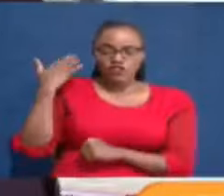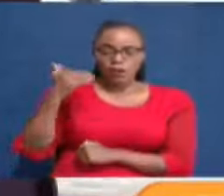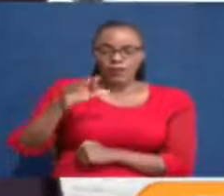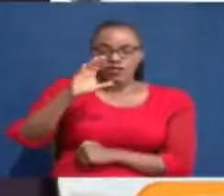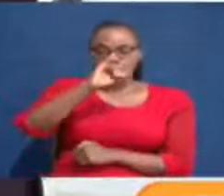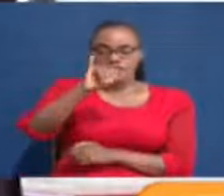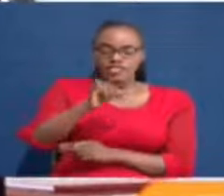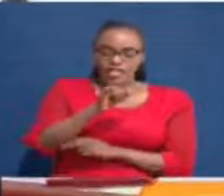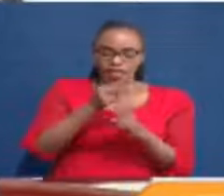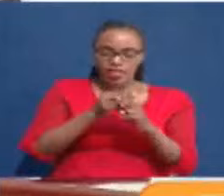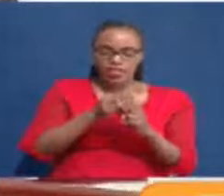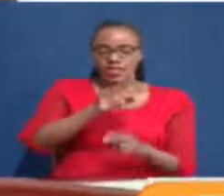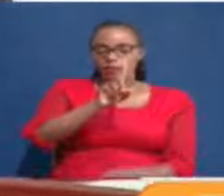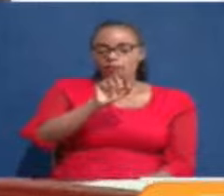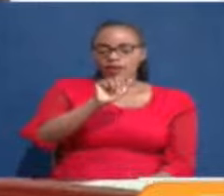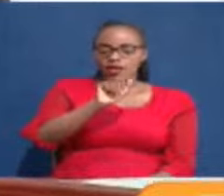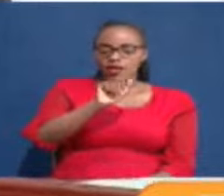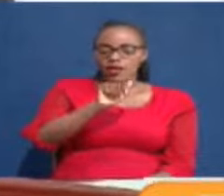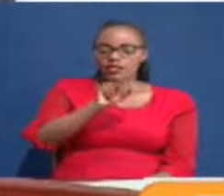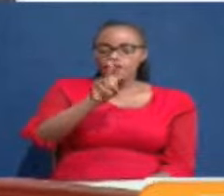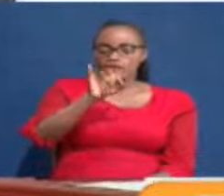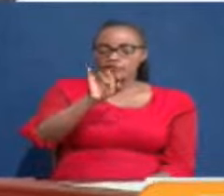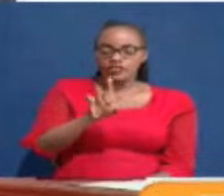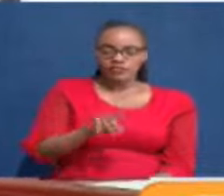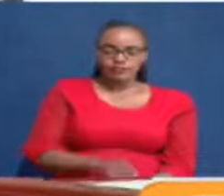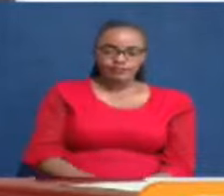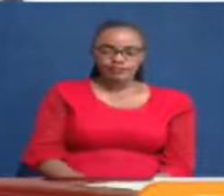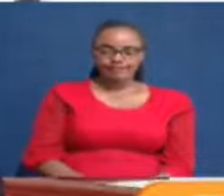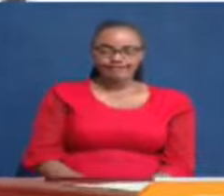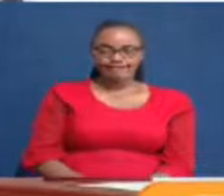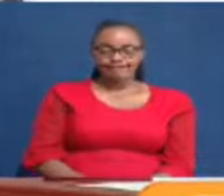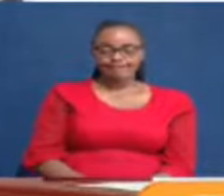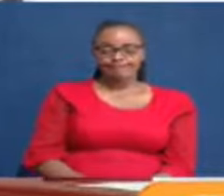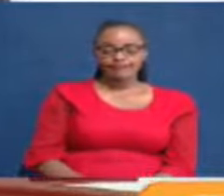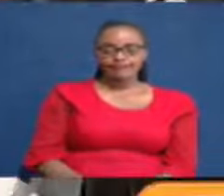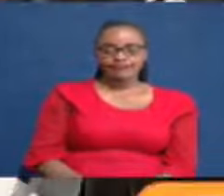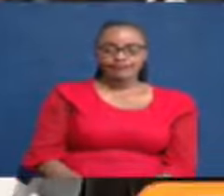Justice David Maraga. Ben Kirui, Citizen TV, Nairobi.